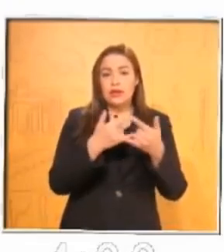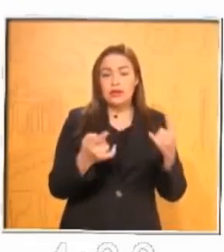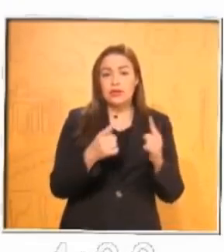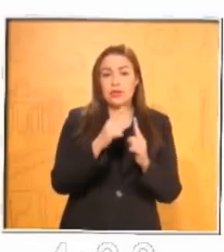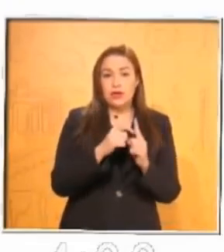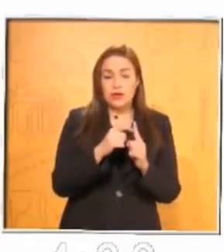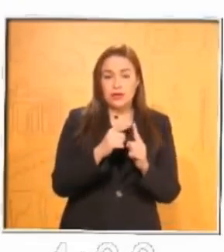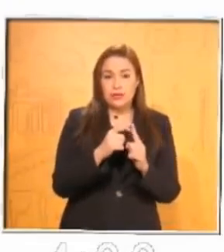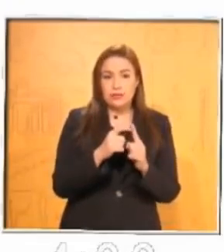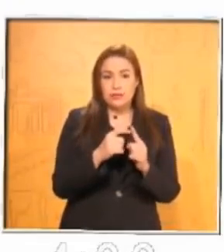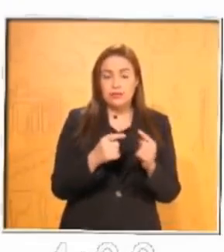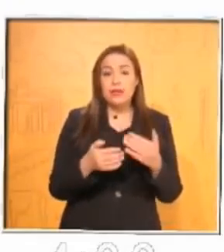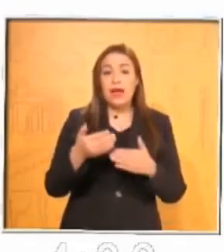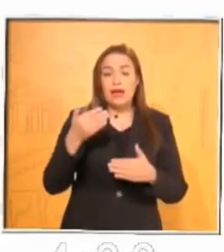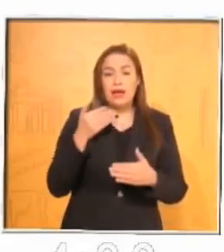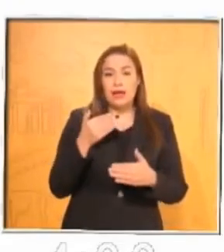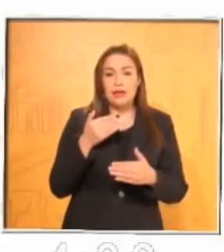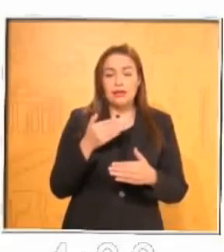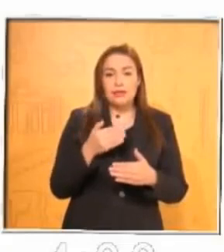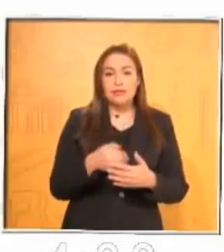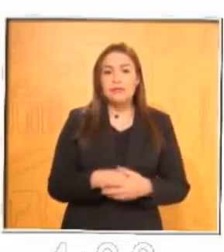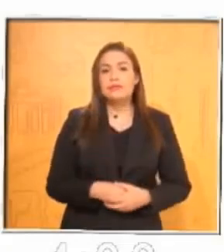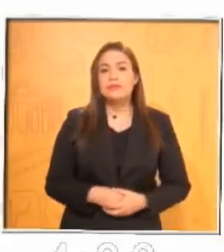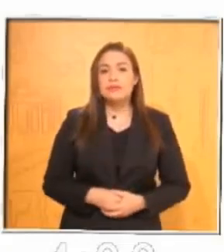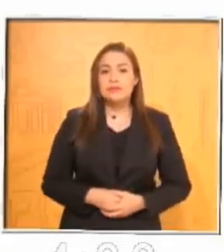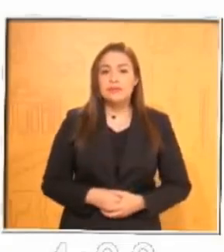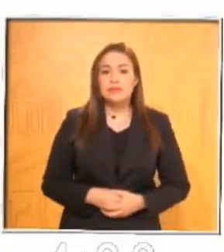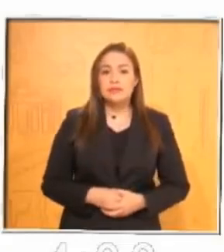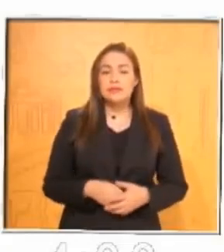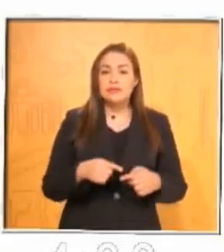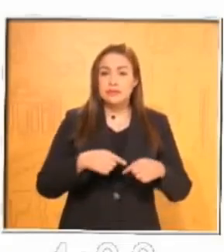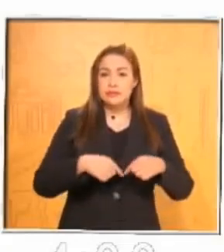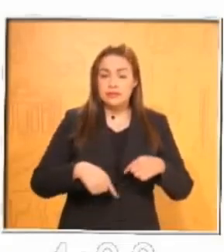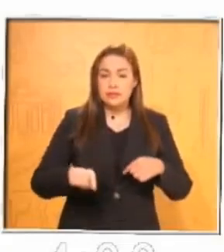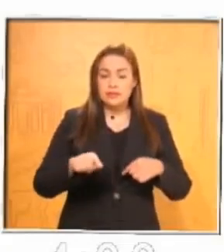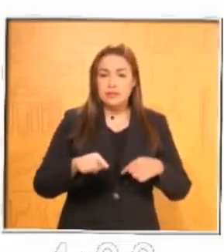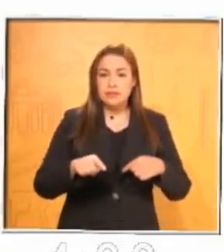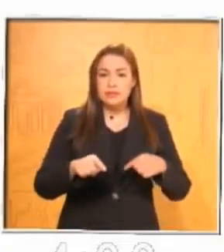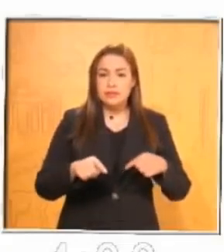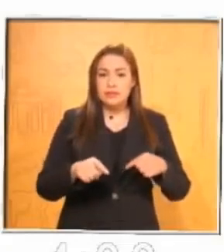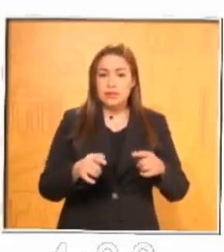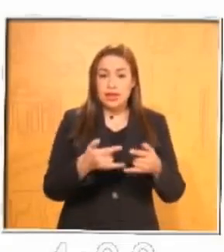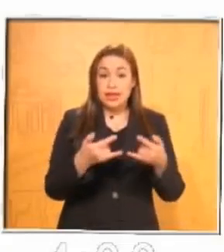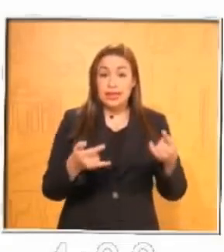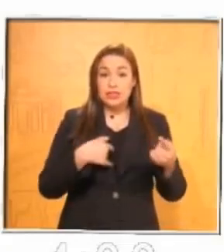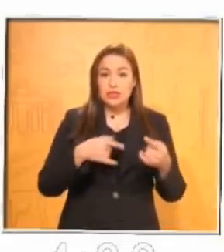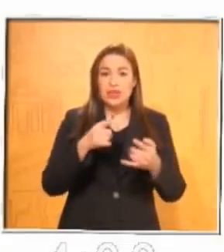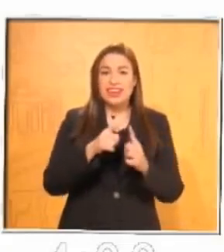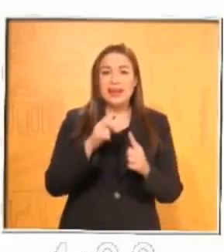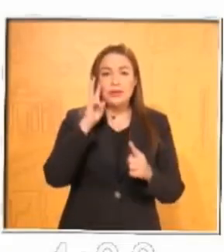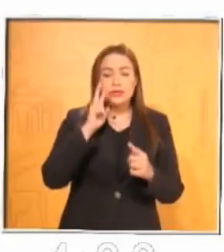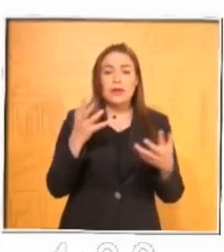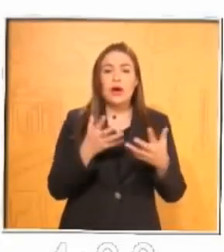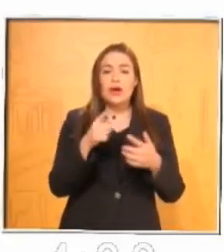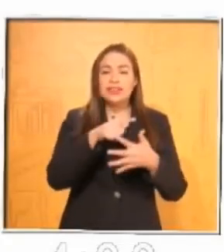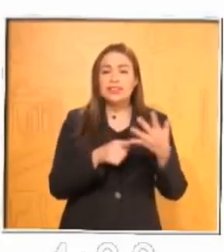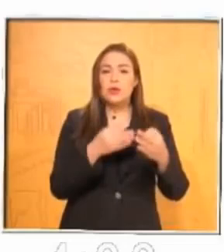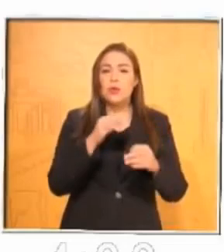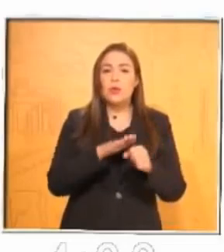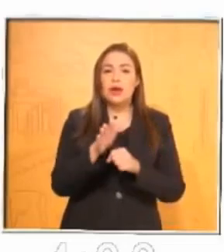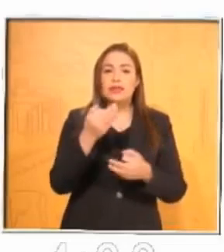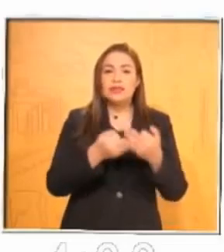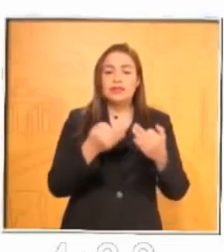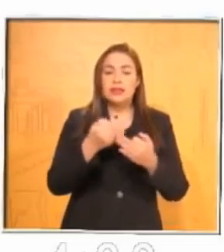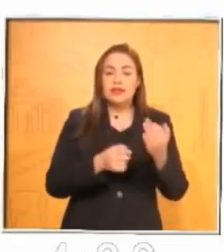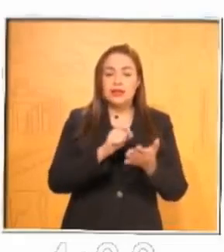must classify the genres of these comic strips. Please pay attention and look at the screen. We have